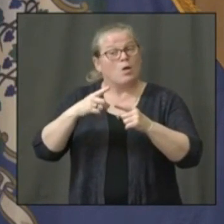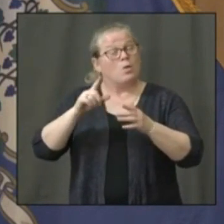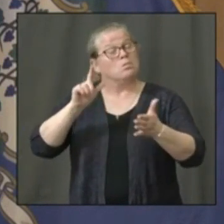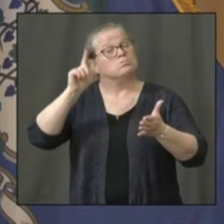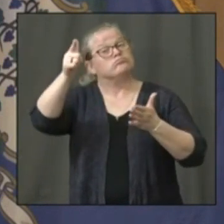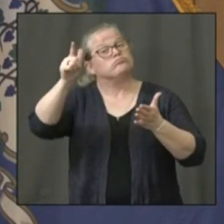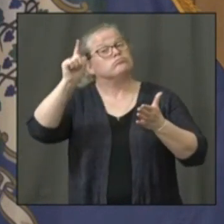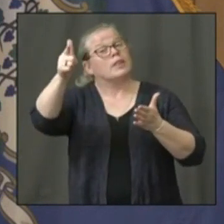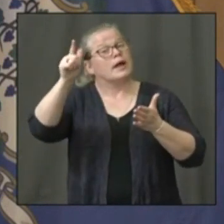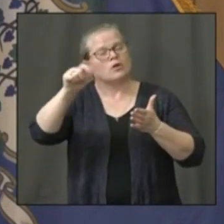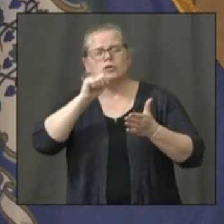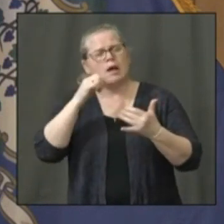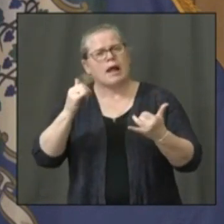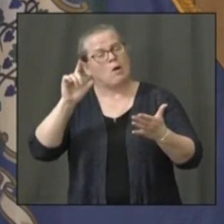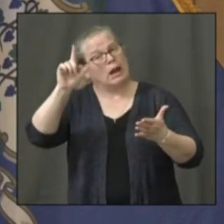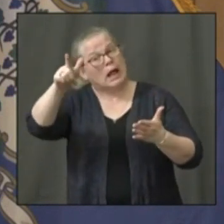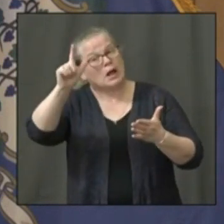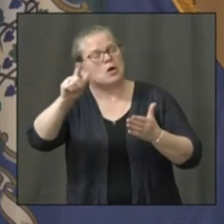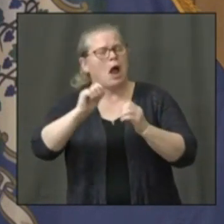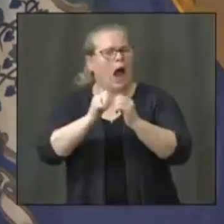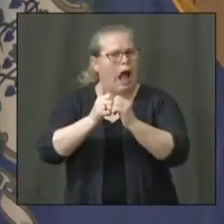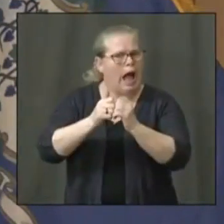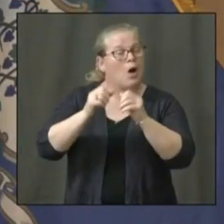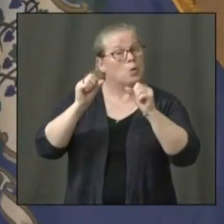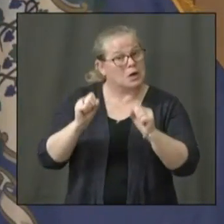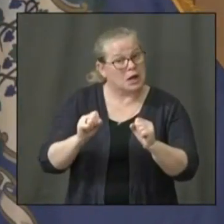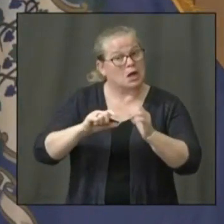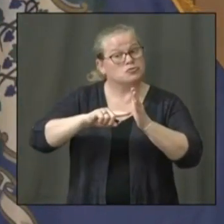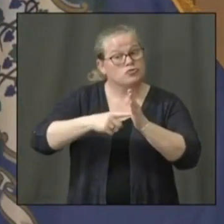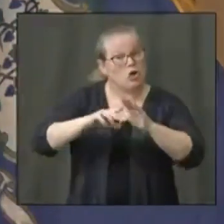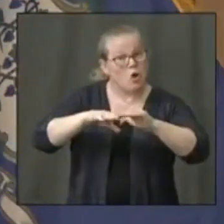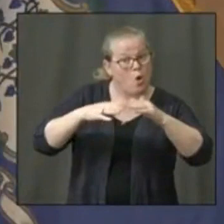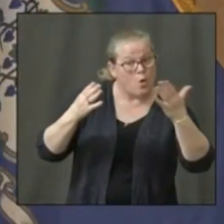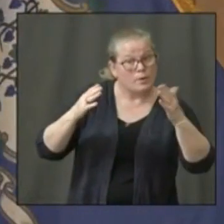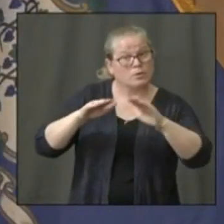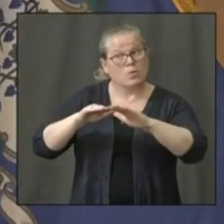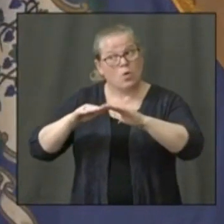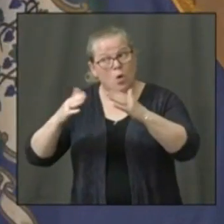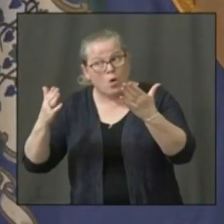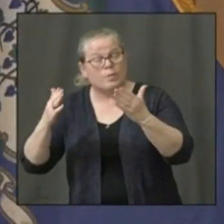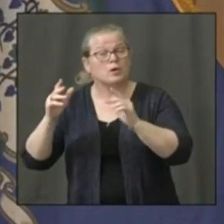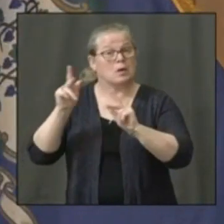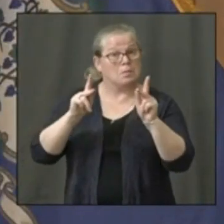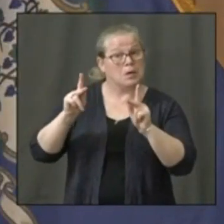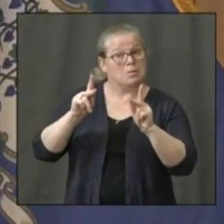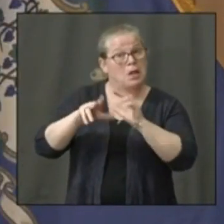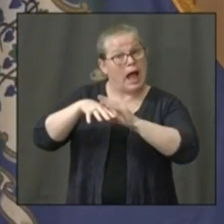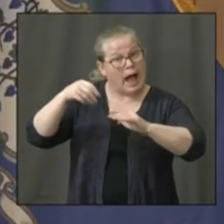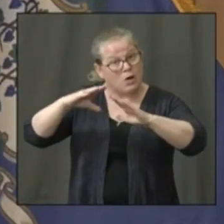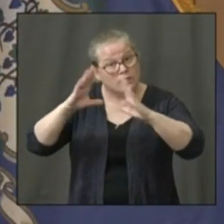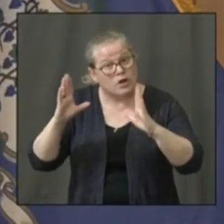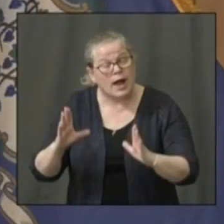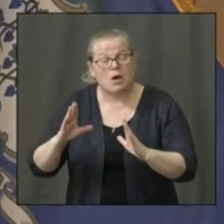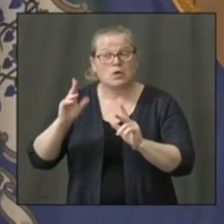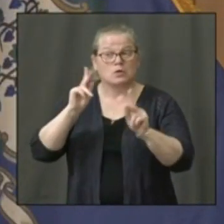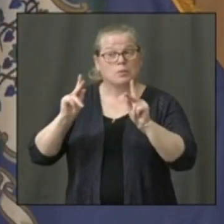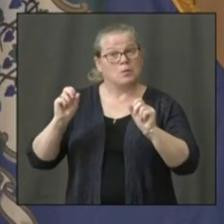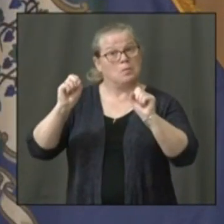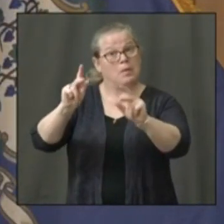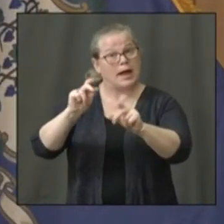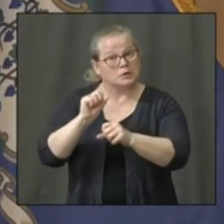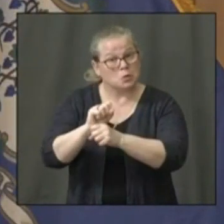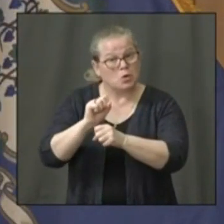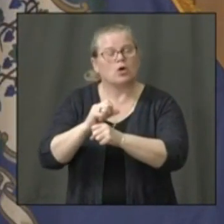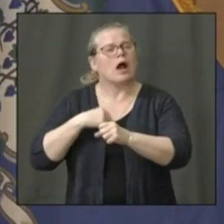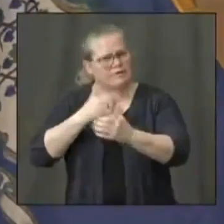safe way. We've had good conversations with my fellow governors, Andrew Cuomo and Phil Murphy, New York and New